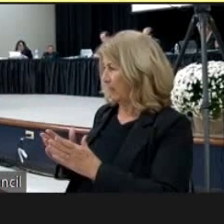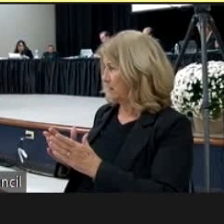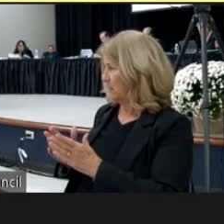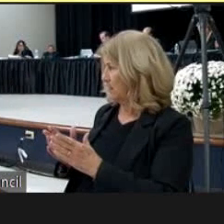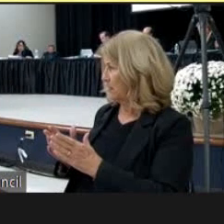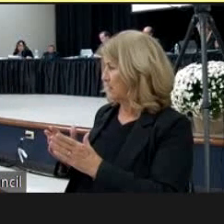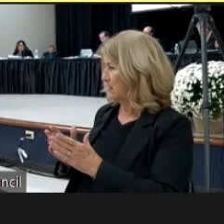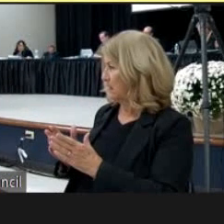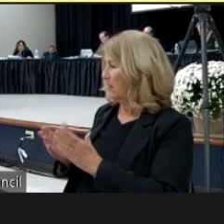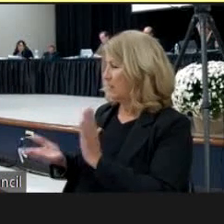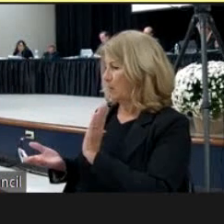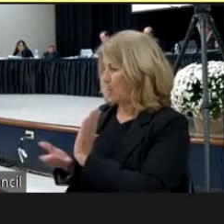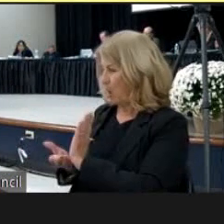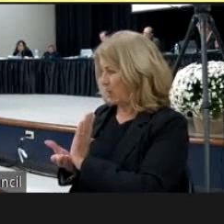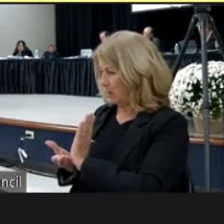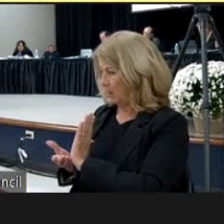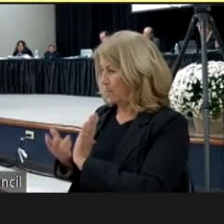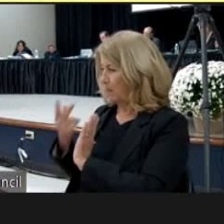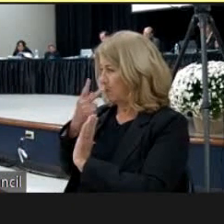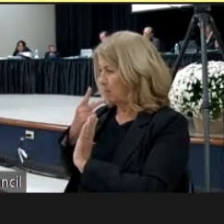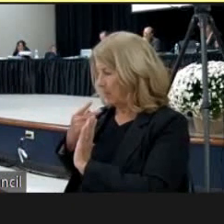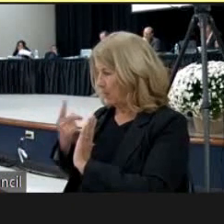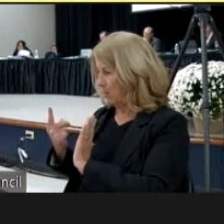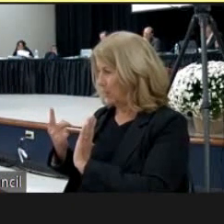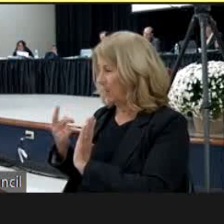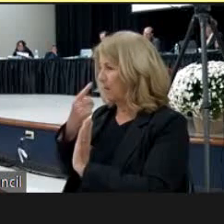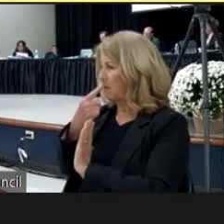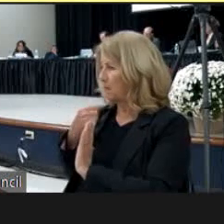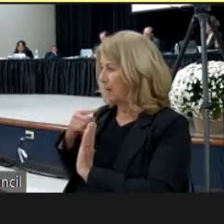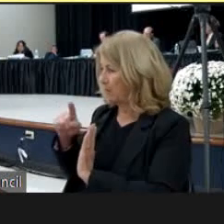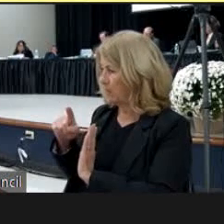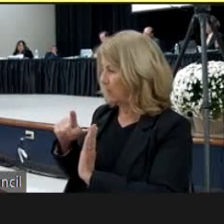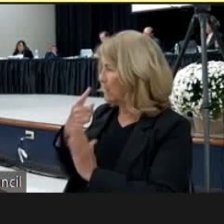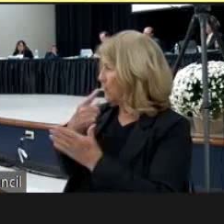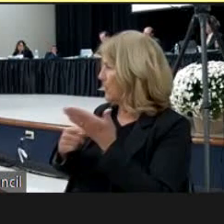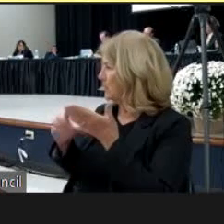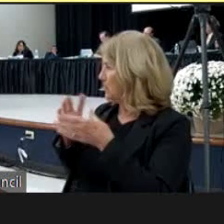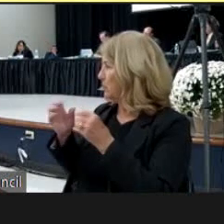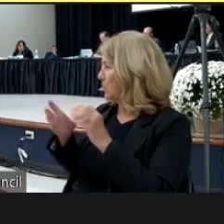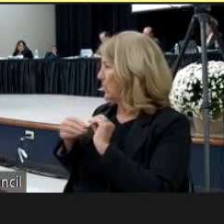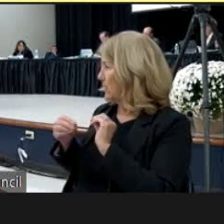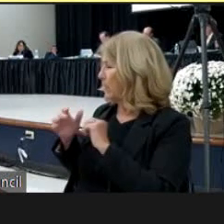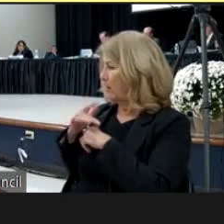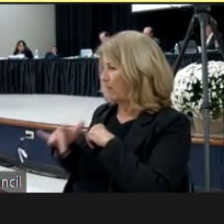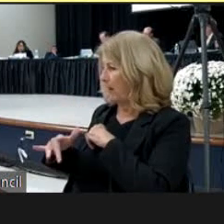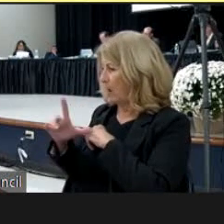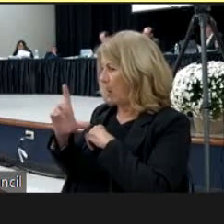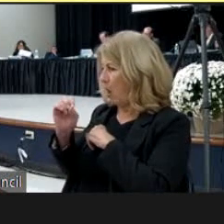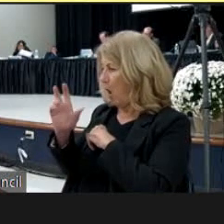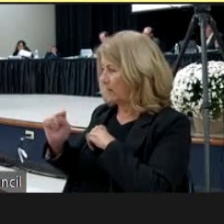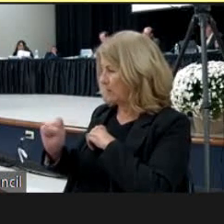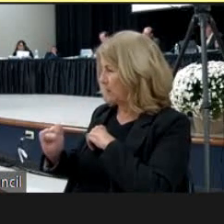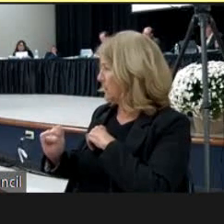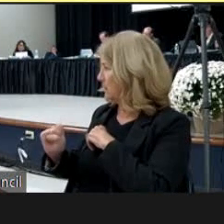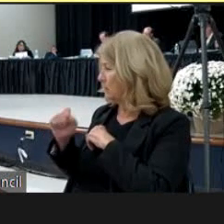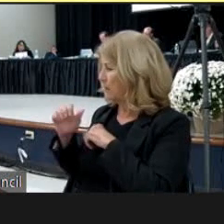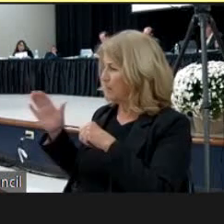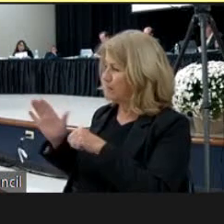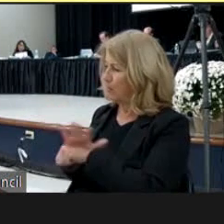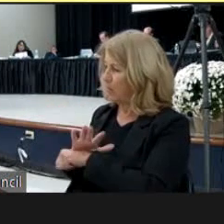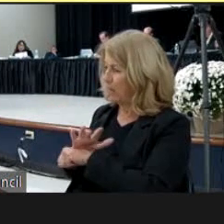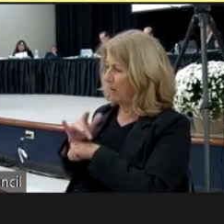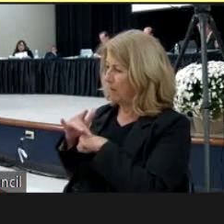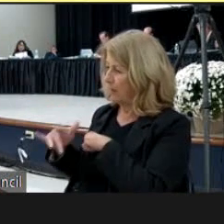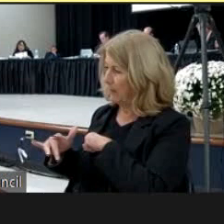Then the bottom, kind of the pink one and the red one. What's the story on those two? Those are vacant. Totally vacant.